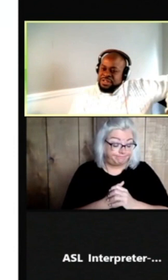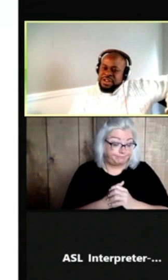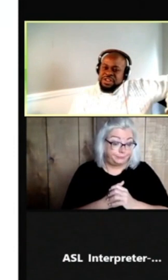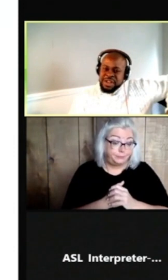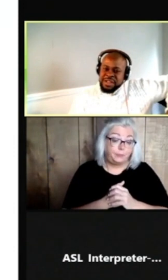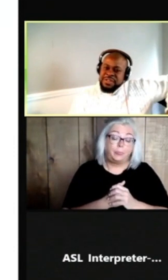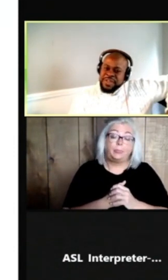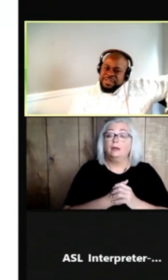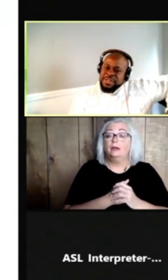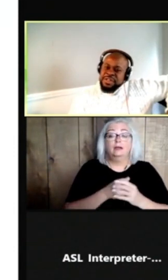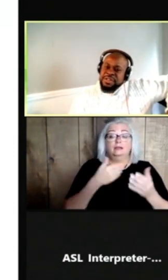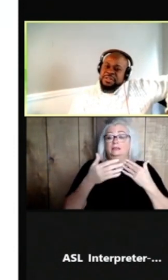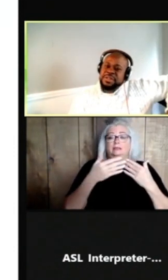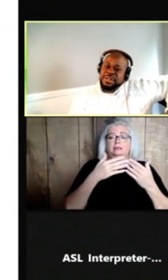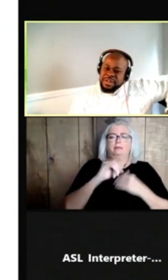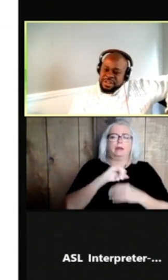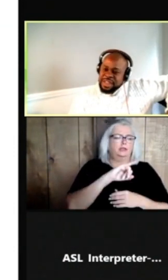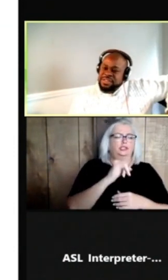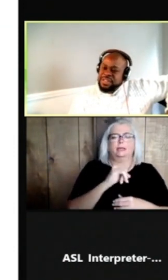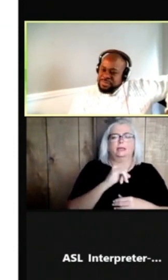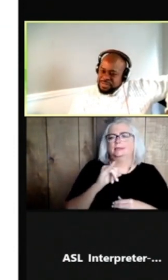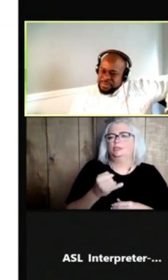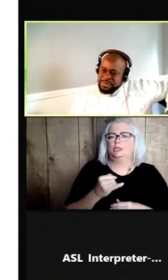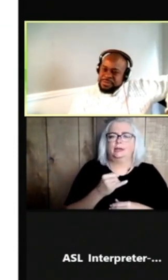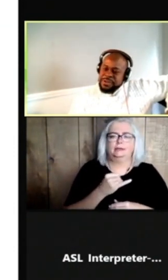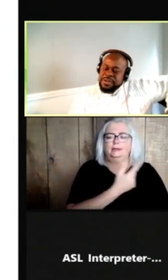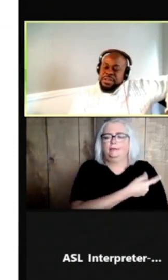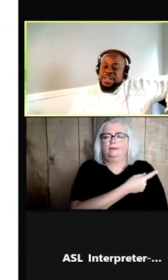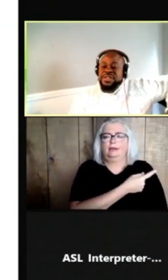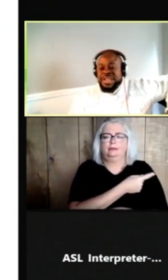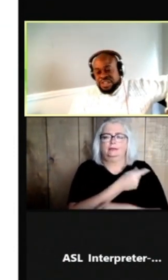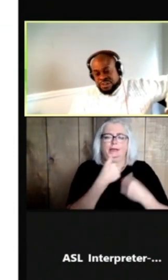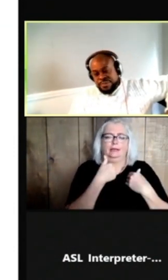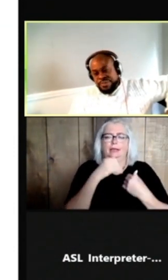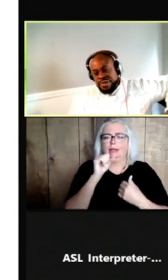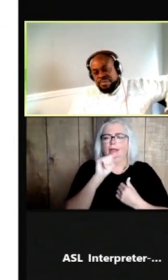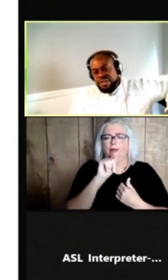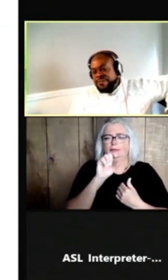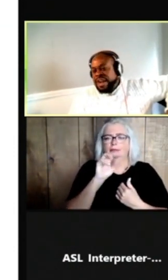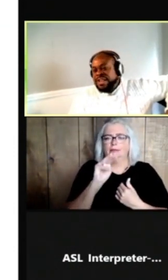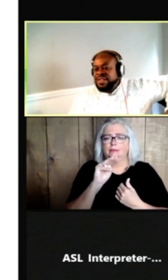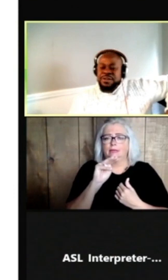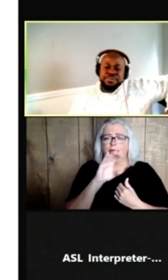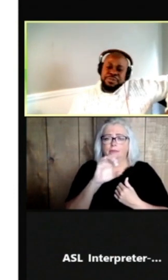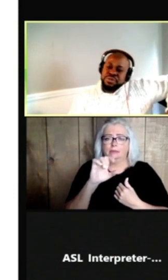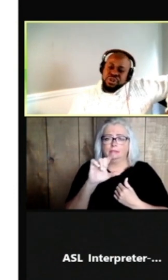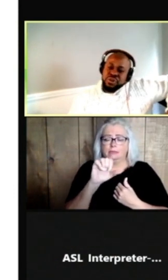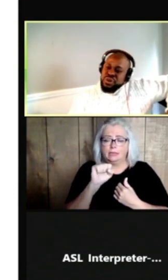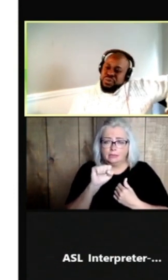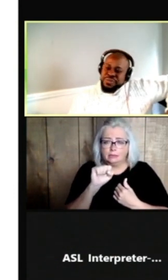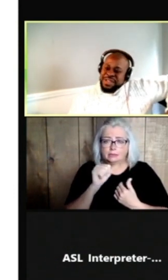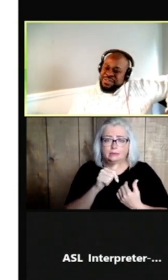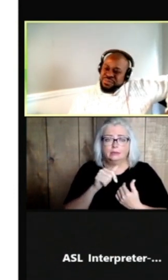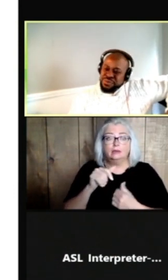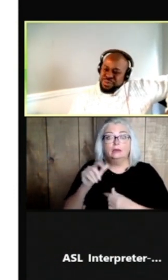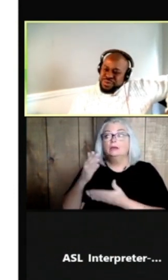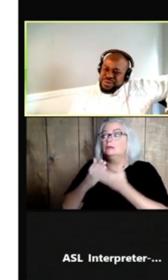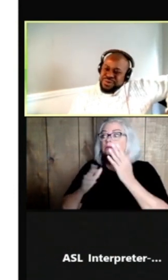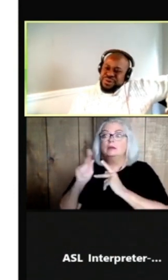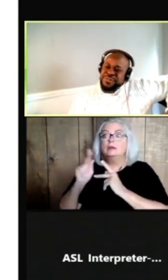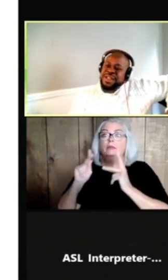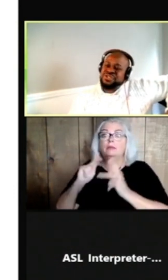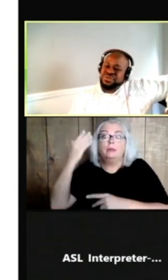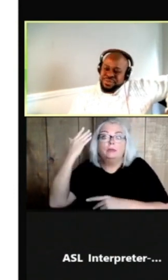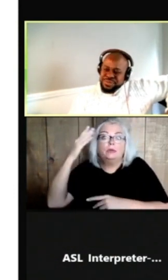that the Johnson & Johnson vaccine contains stem cells is an issue. But the fact that some people don't know if that's a